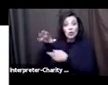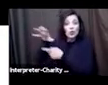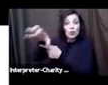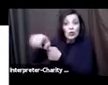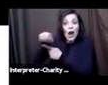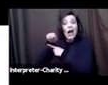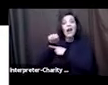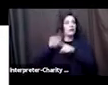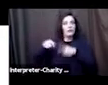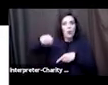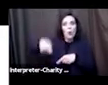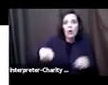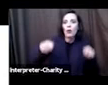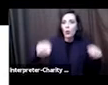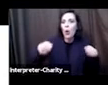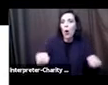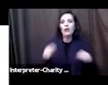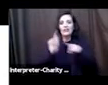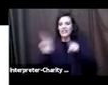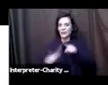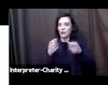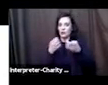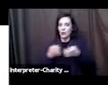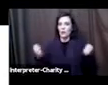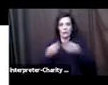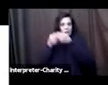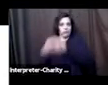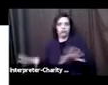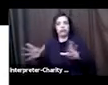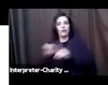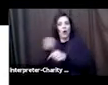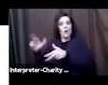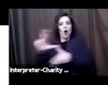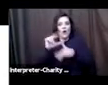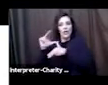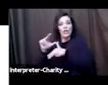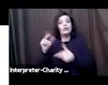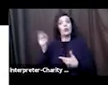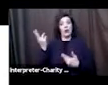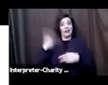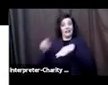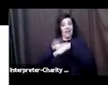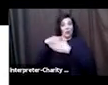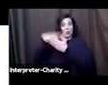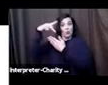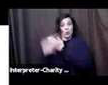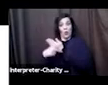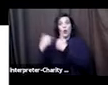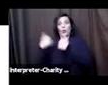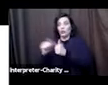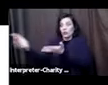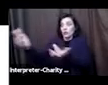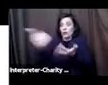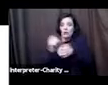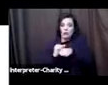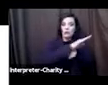And so we kind of came in as a national program and tried to get stuff to them that they needed.